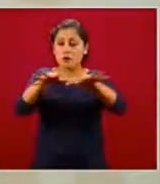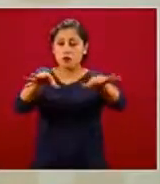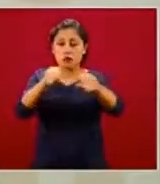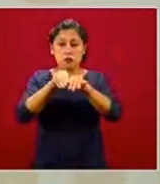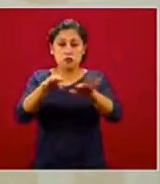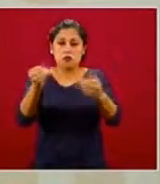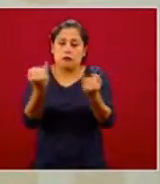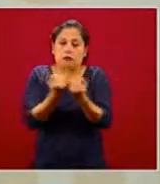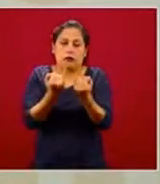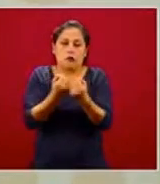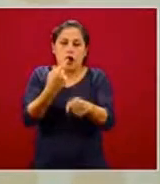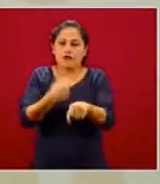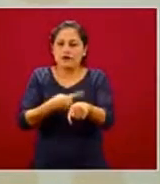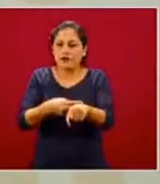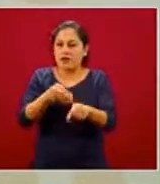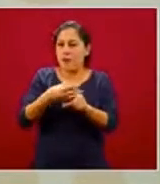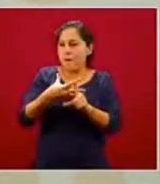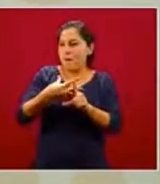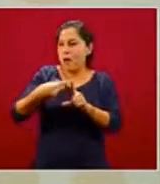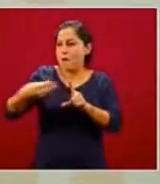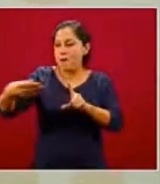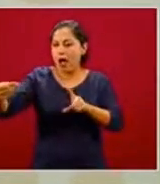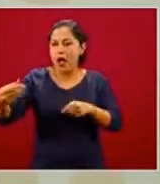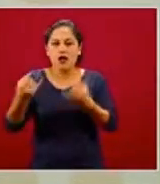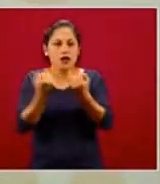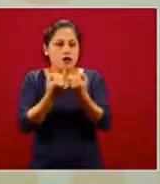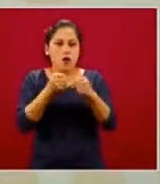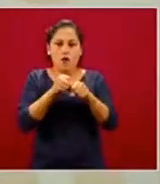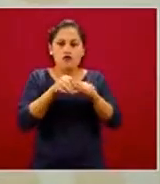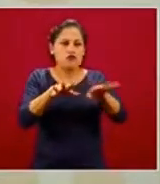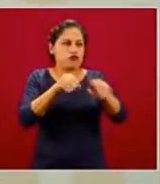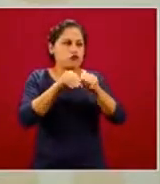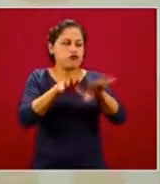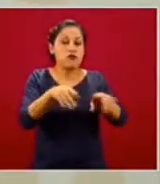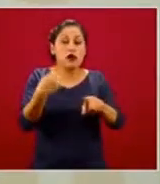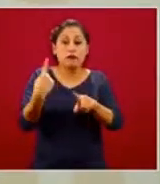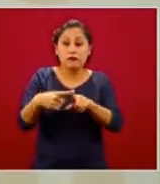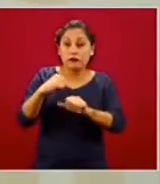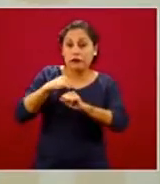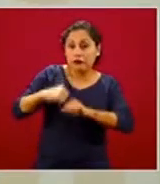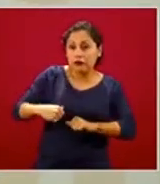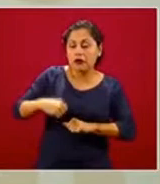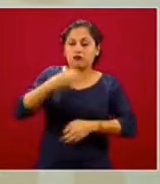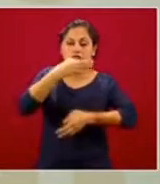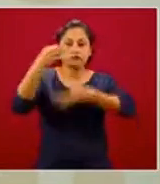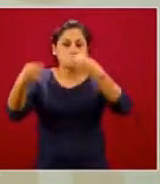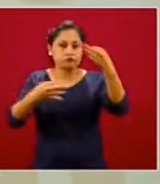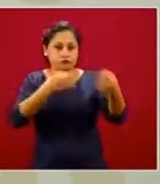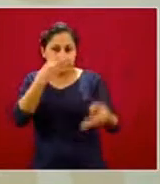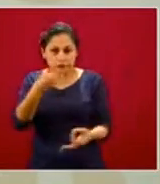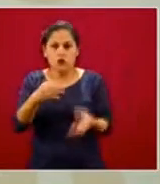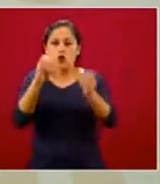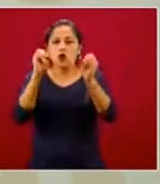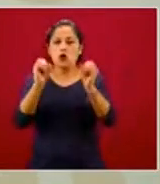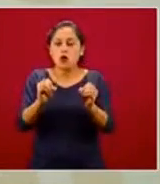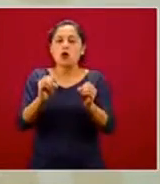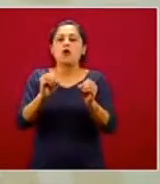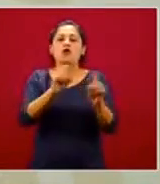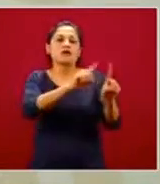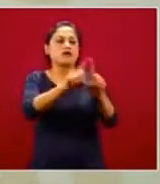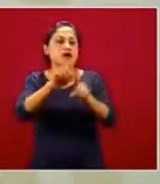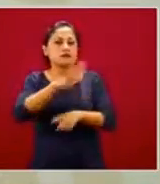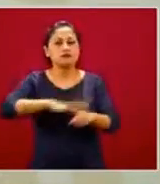disinformation spreads just like dengue or COVID, and this time the vectors is the media or social media.